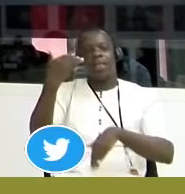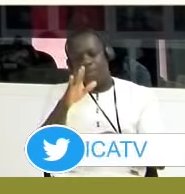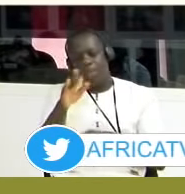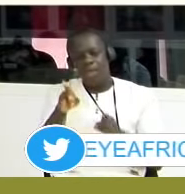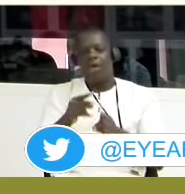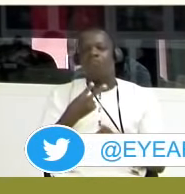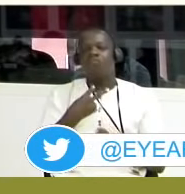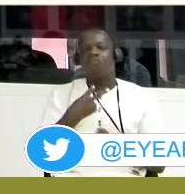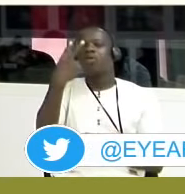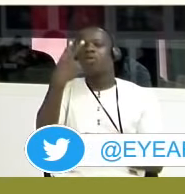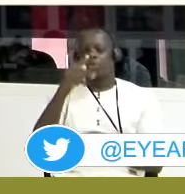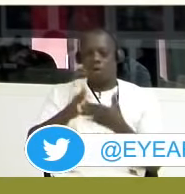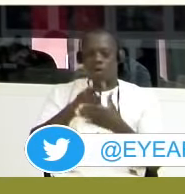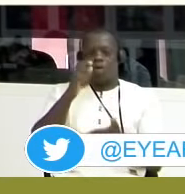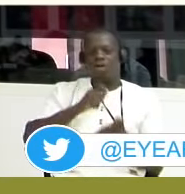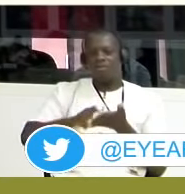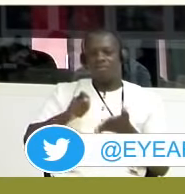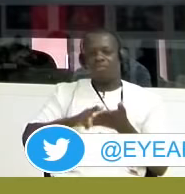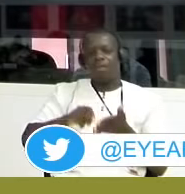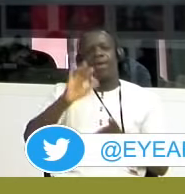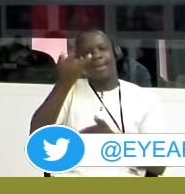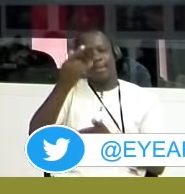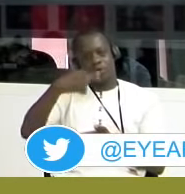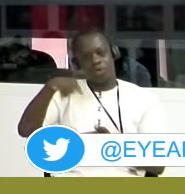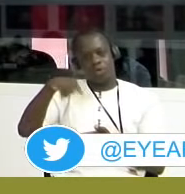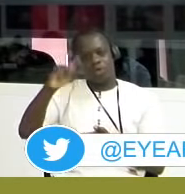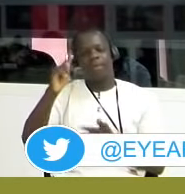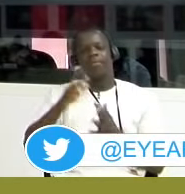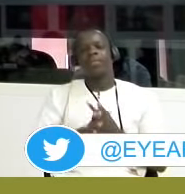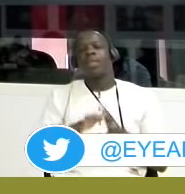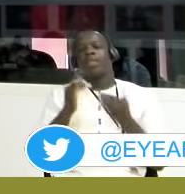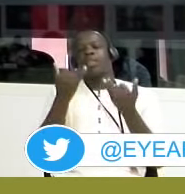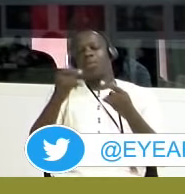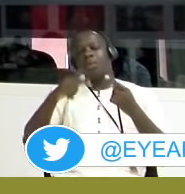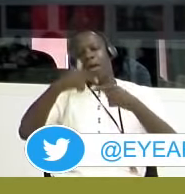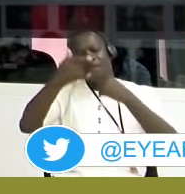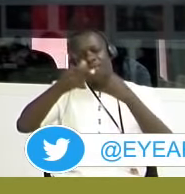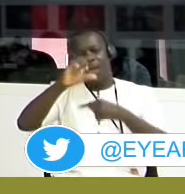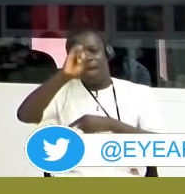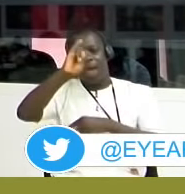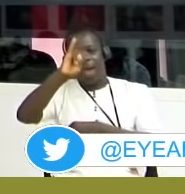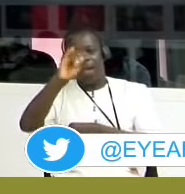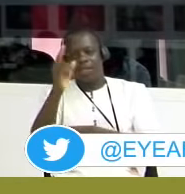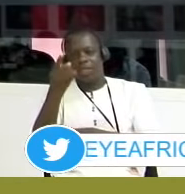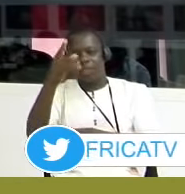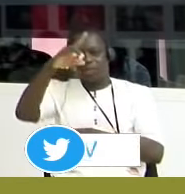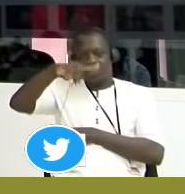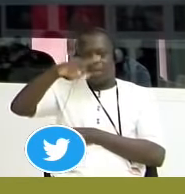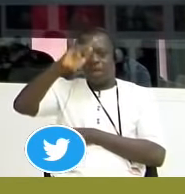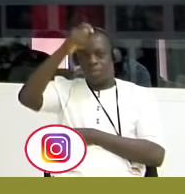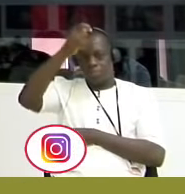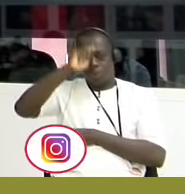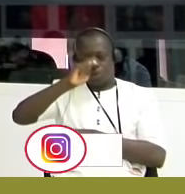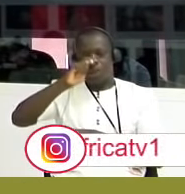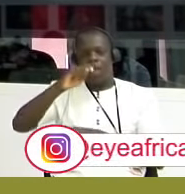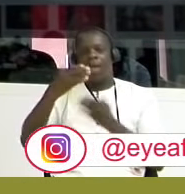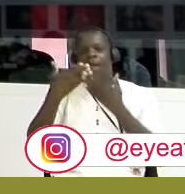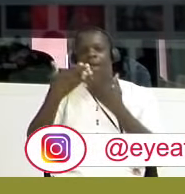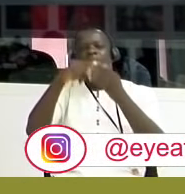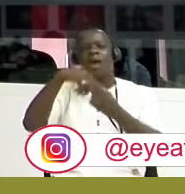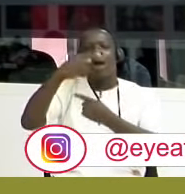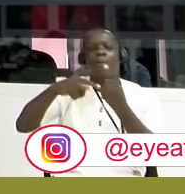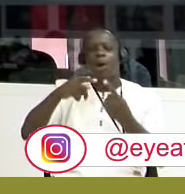So after the IGP told you about the demonstrations that would occur, did he give you any other information about